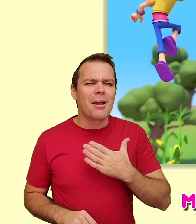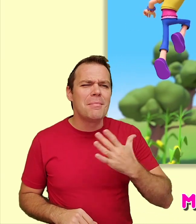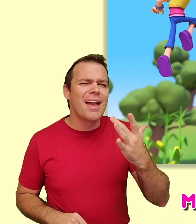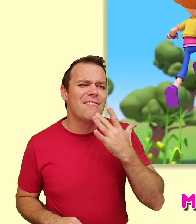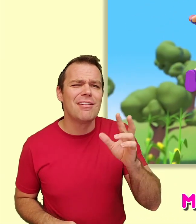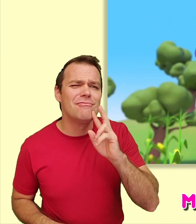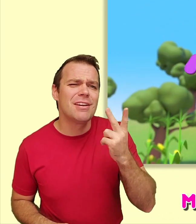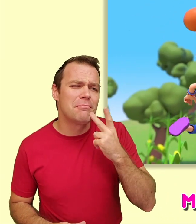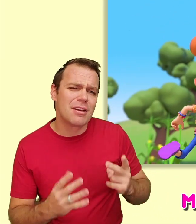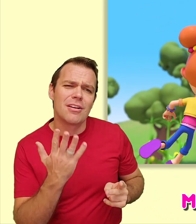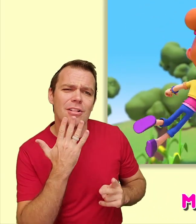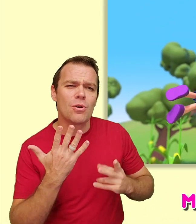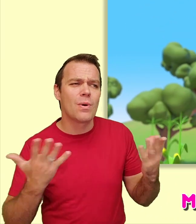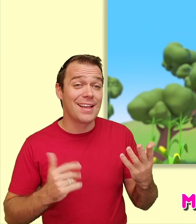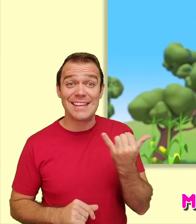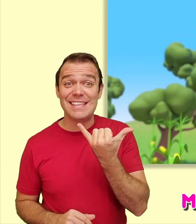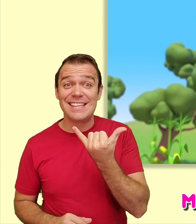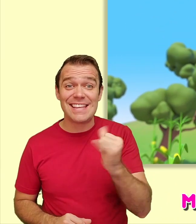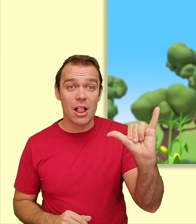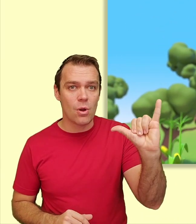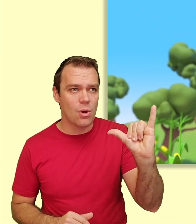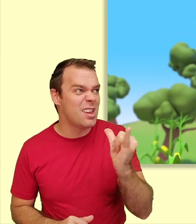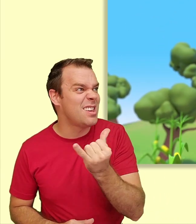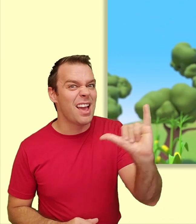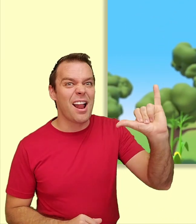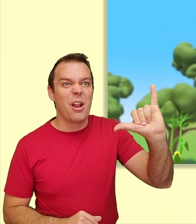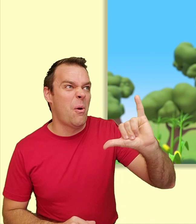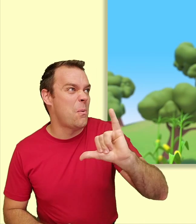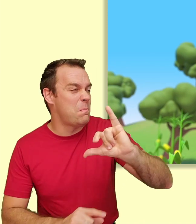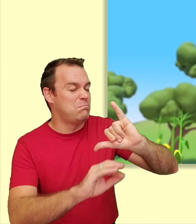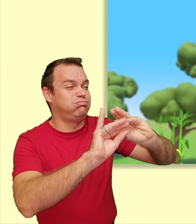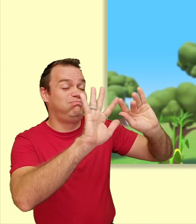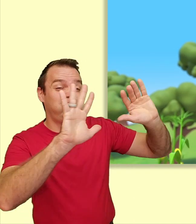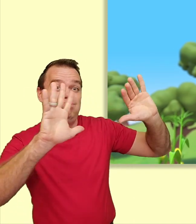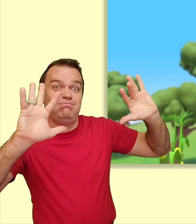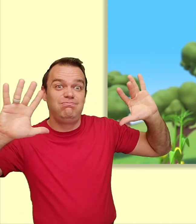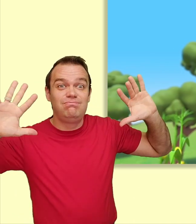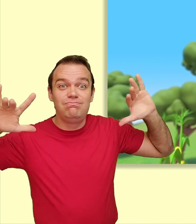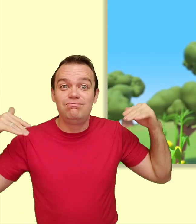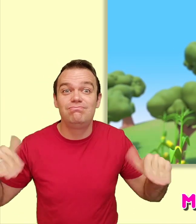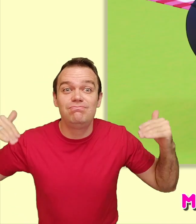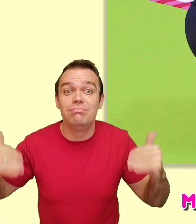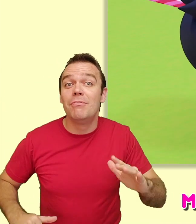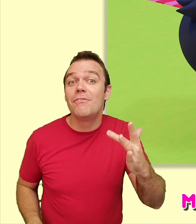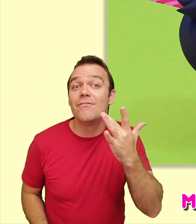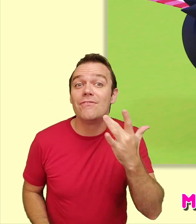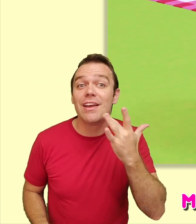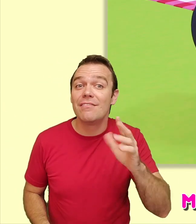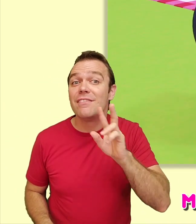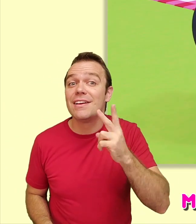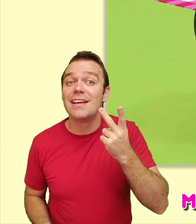My favorite vegetables are yellow, sunny, happy, pretty yellow. My